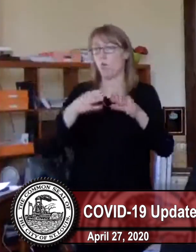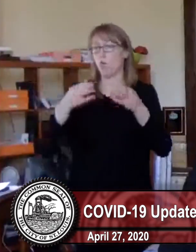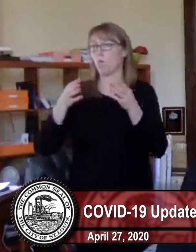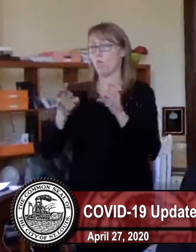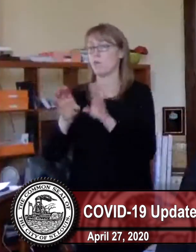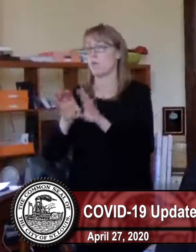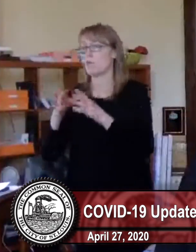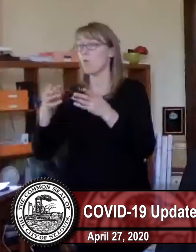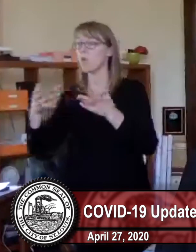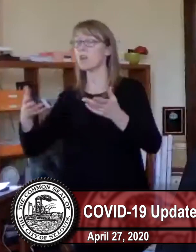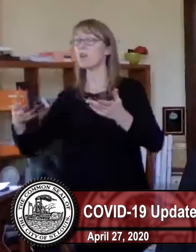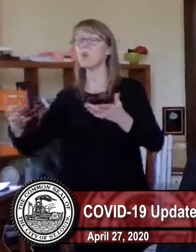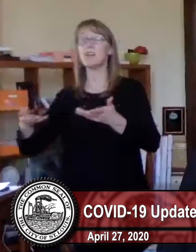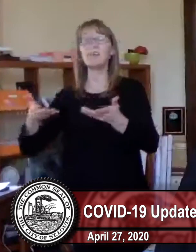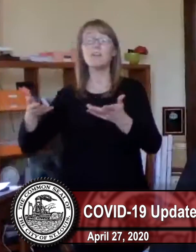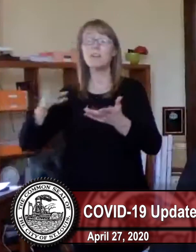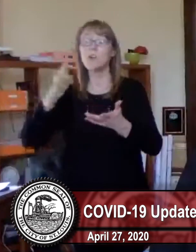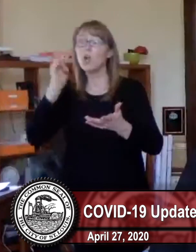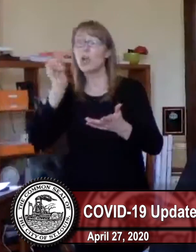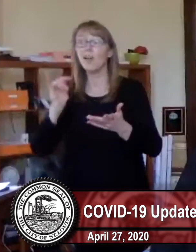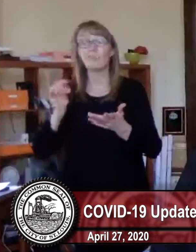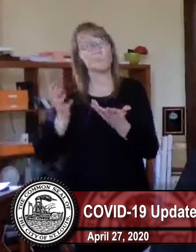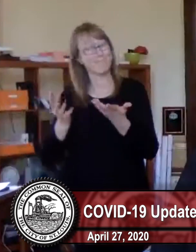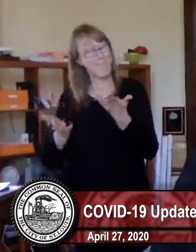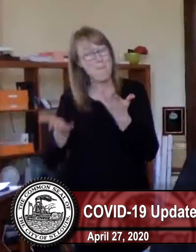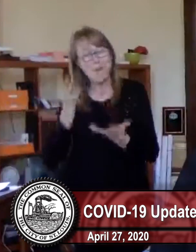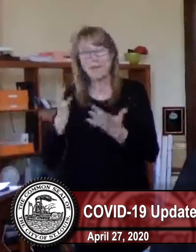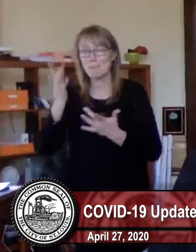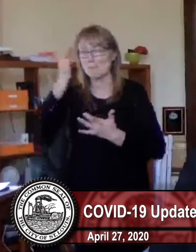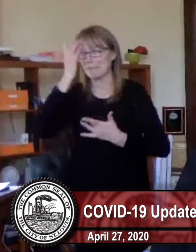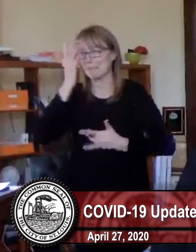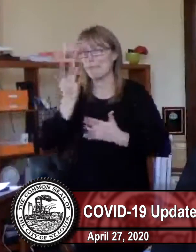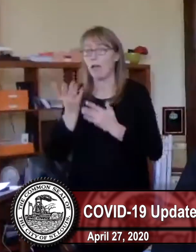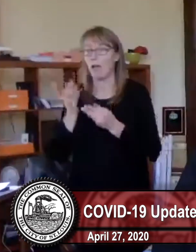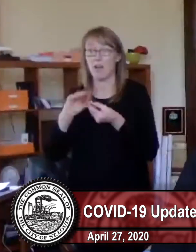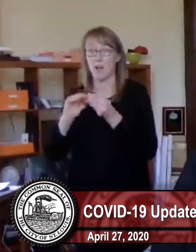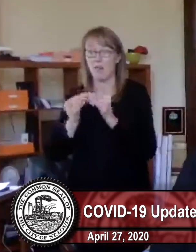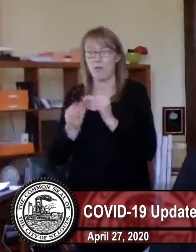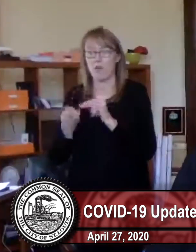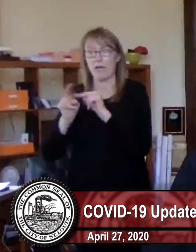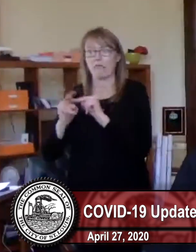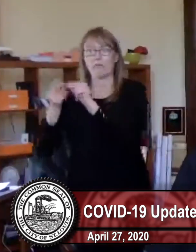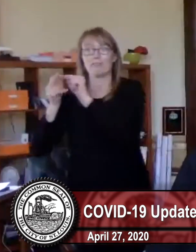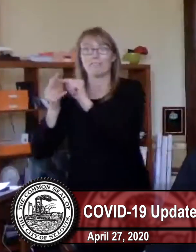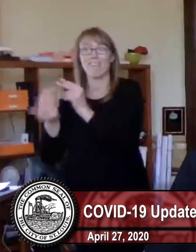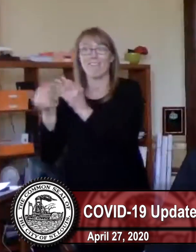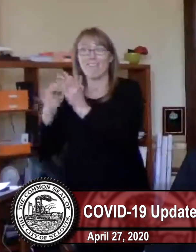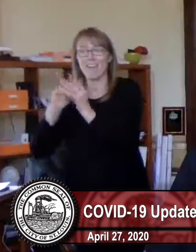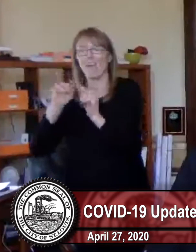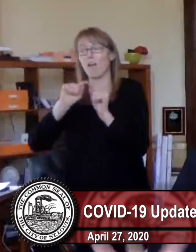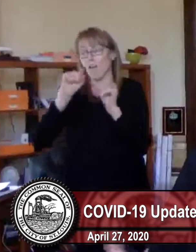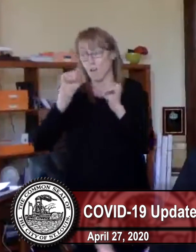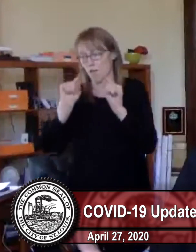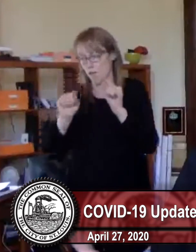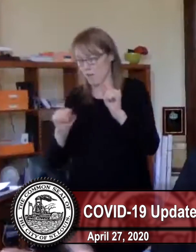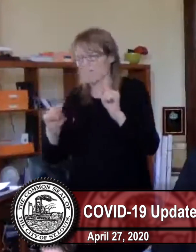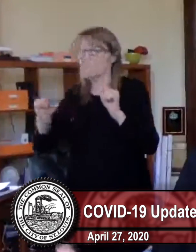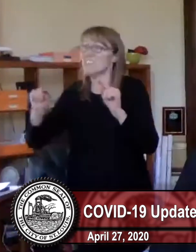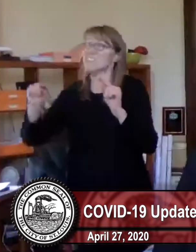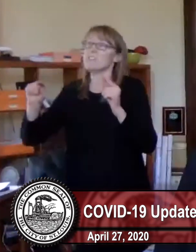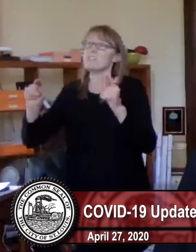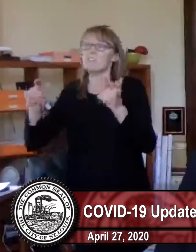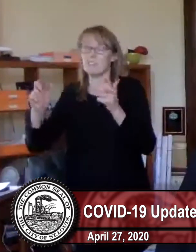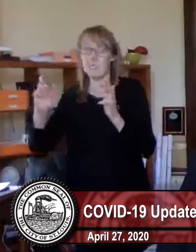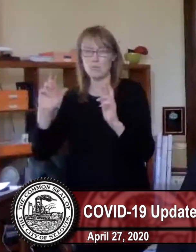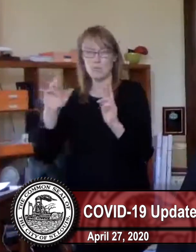pass this around. And so we're really trying to do this in such a way that is not a really